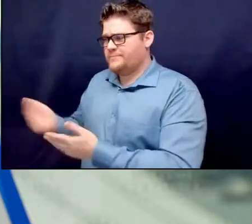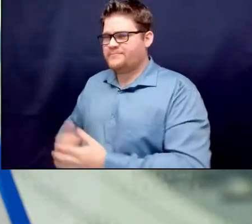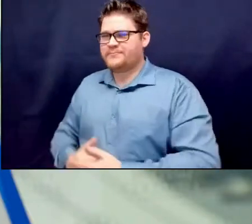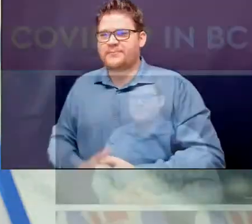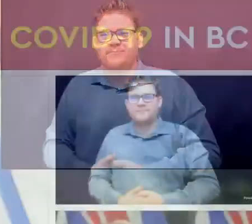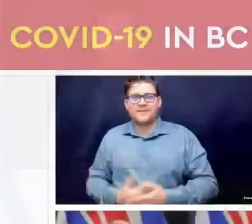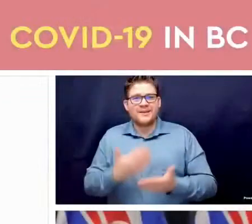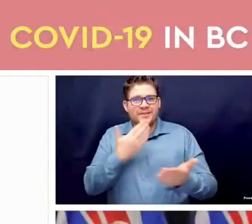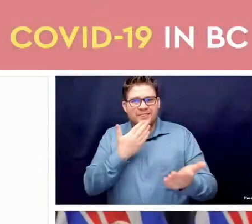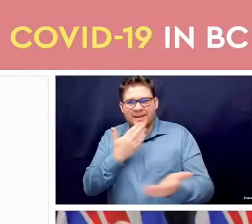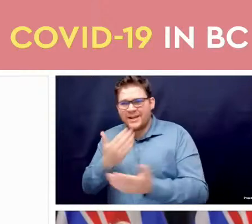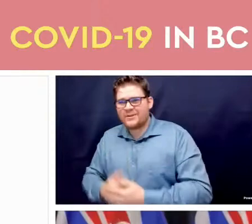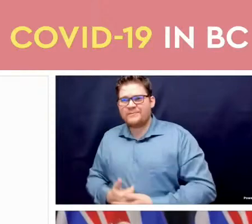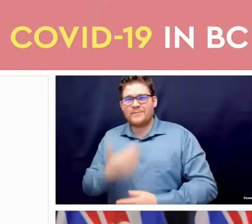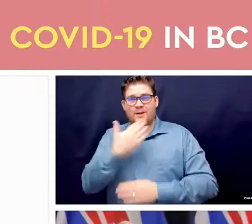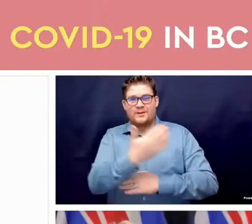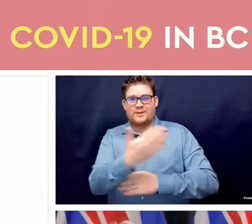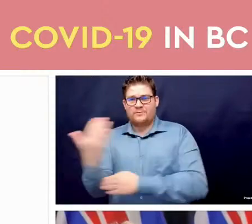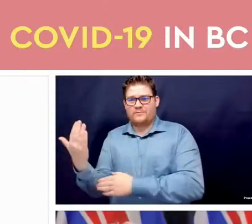Thank you very much.